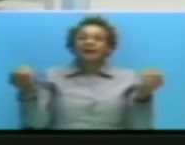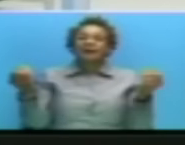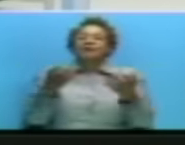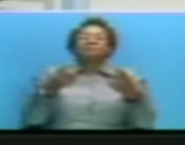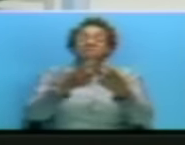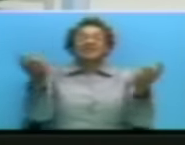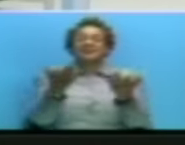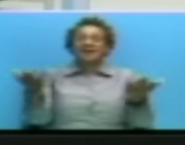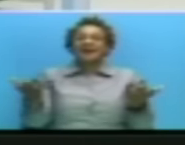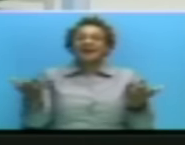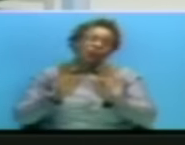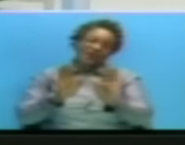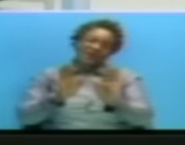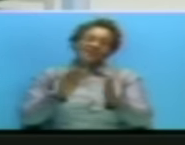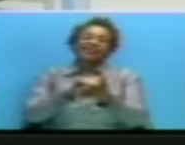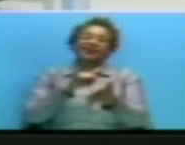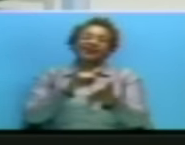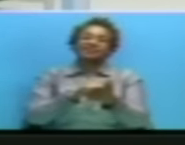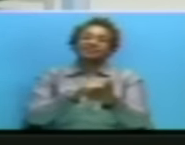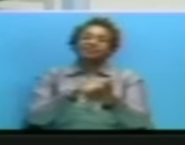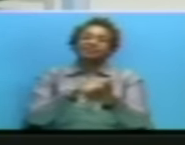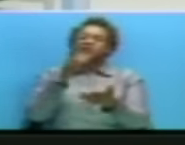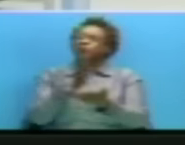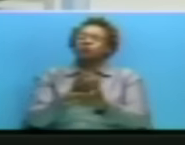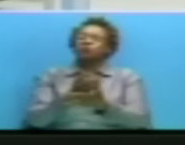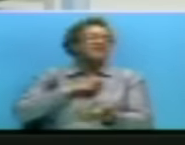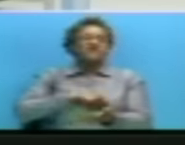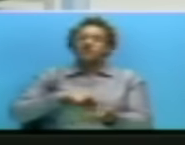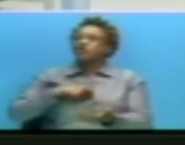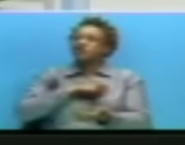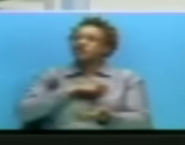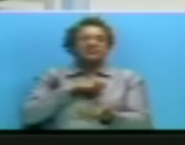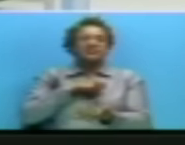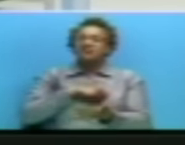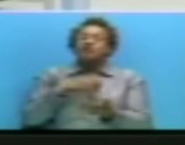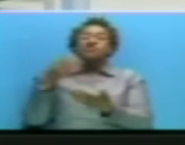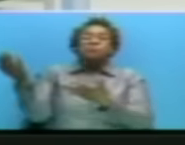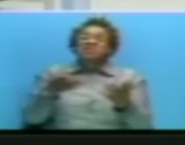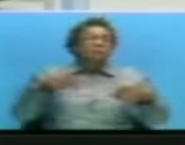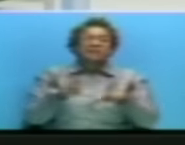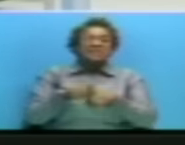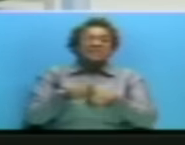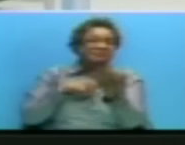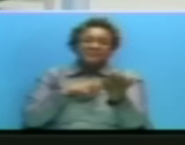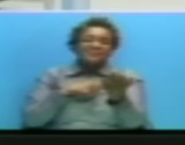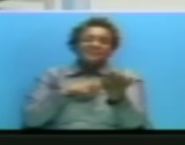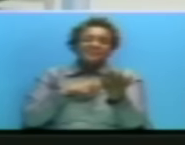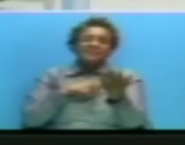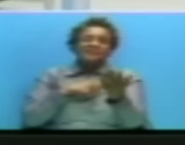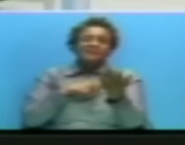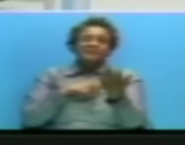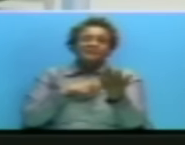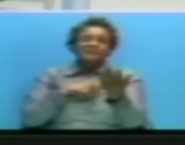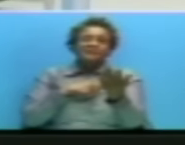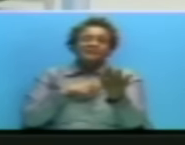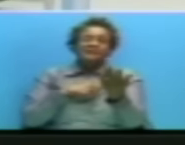did you think? Let's leave it there for the moment. I have to this take is a very break. Unfortunate. No, it's not unfortunate. It's a fun. You bring characters like this to come here. We'll try and re-steer the